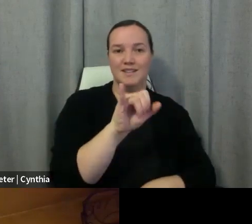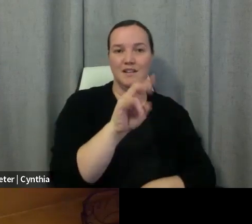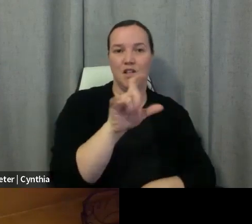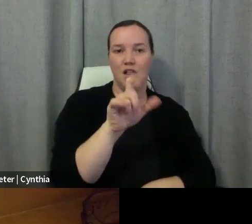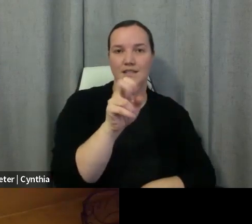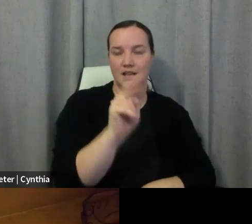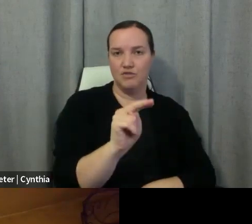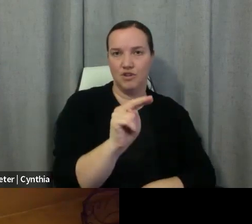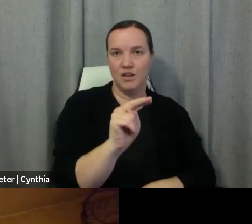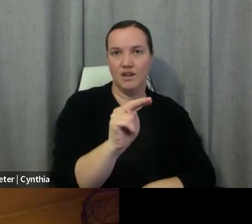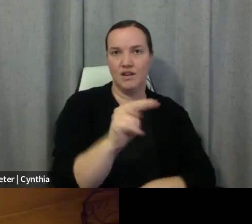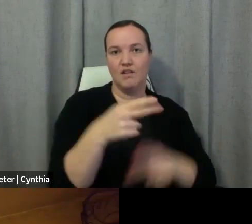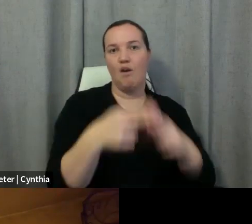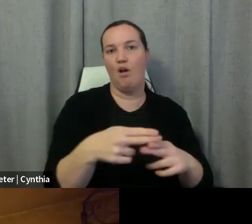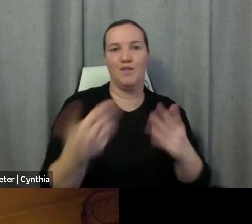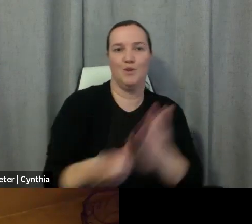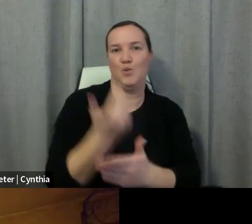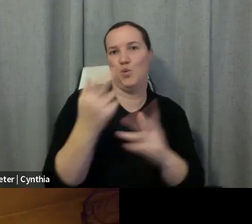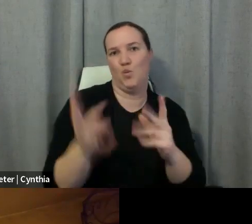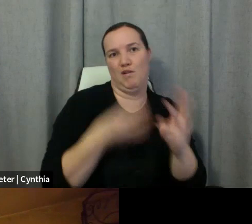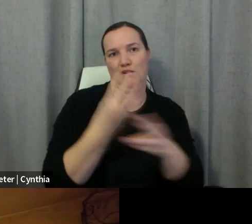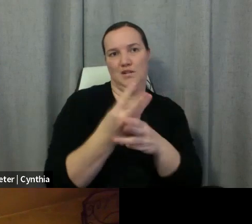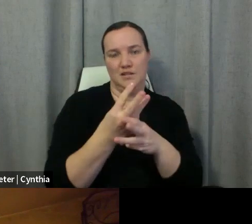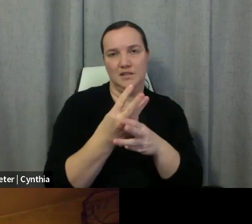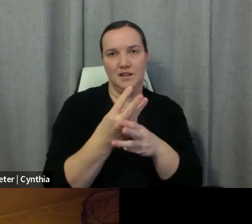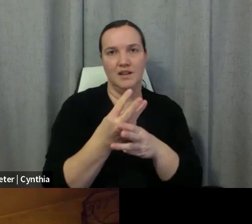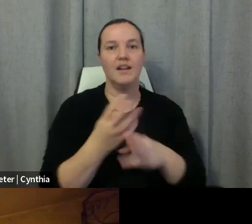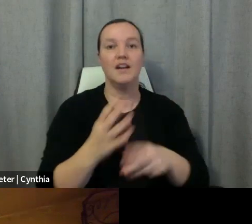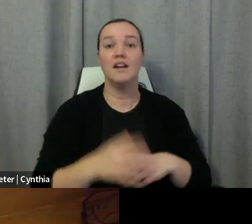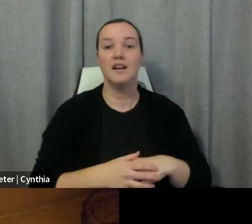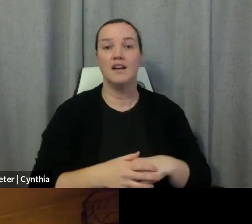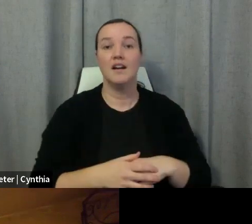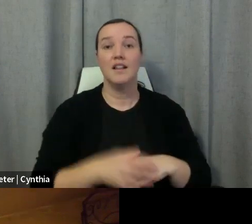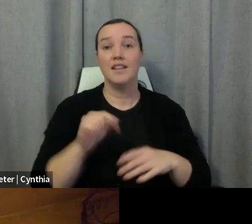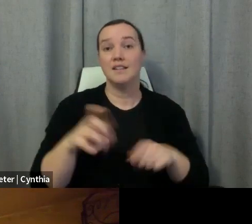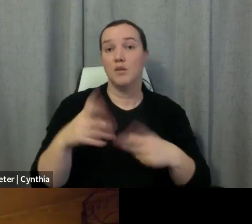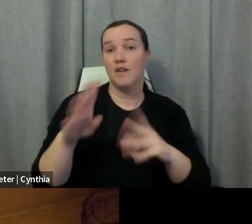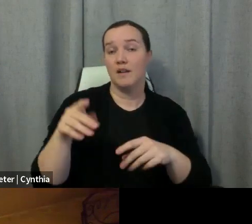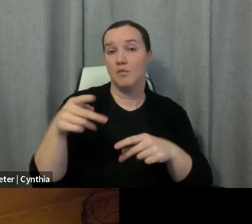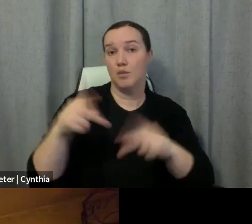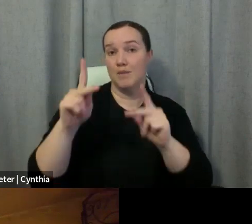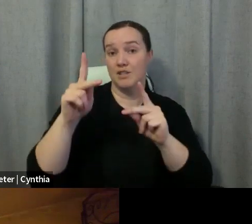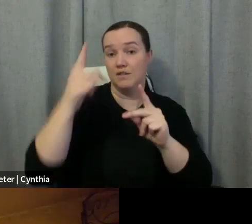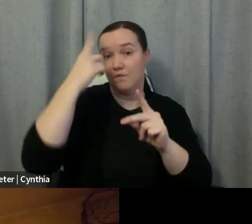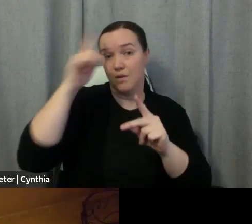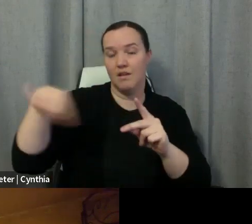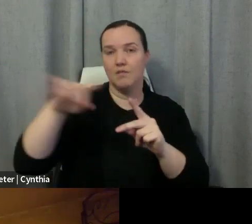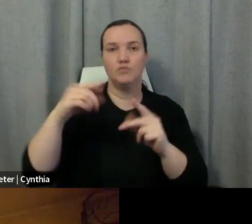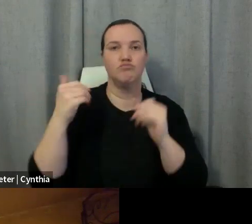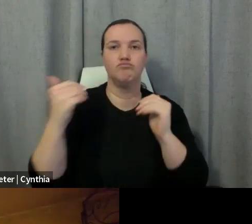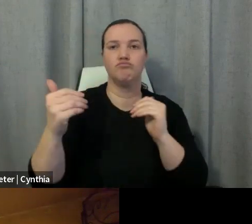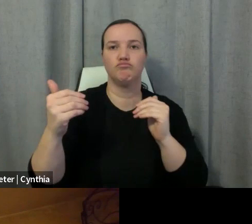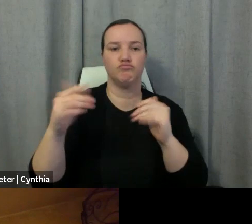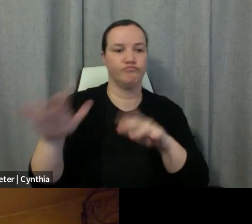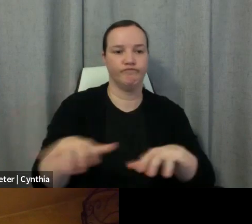to what they call, quote unquote, the New World, or whatever territories they find. And that it gave them permission to basically, make people